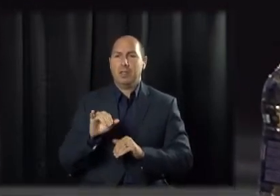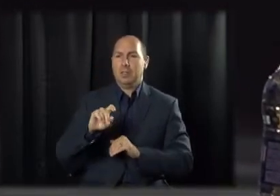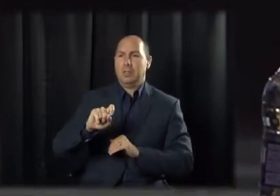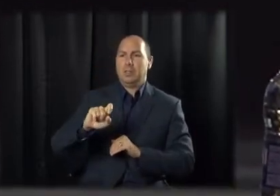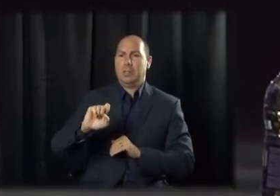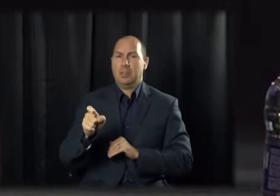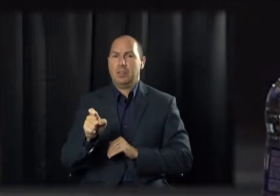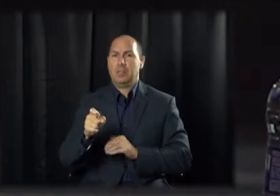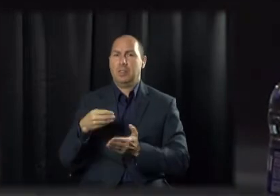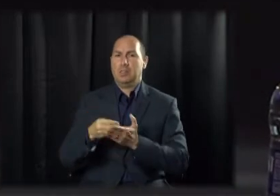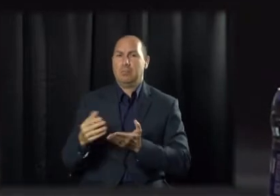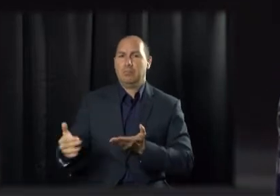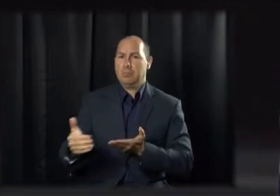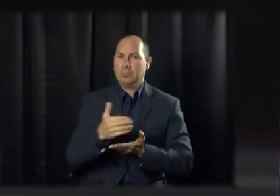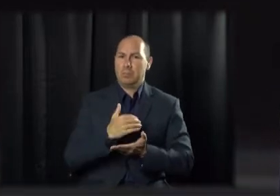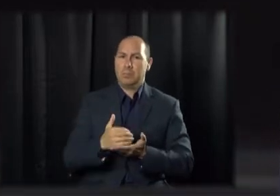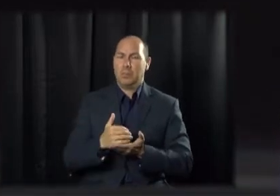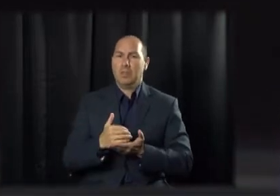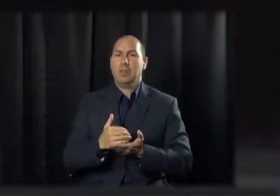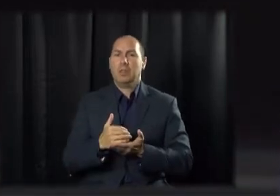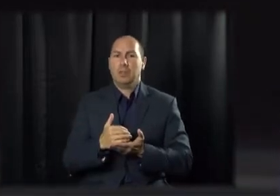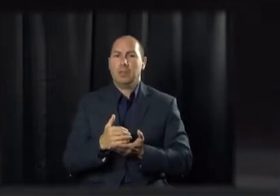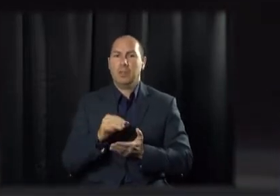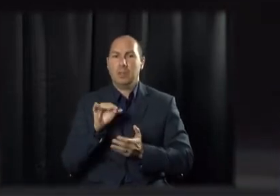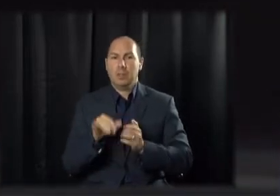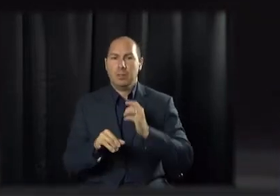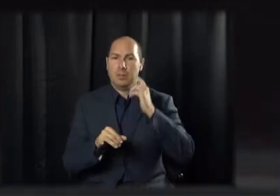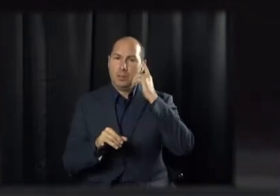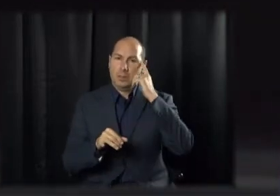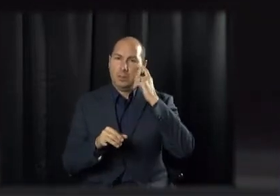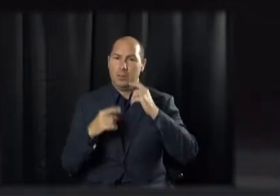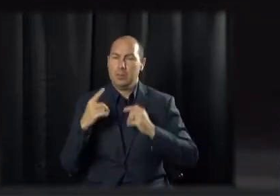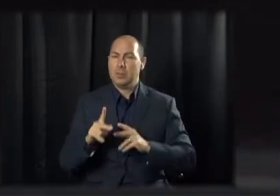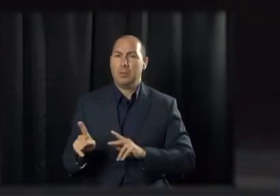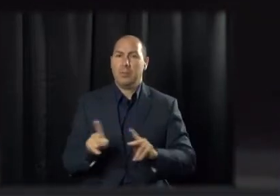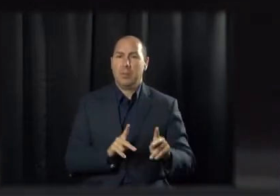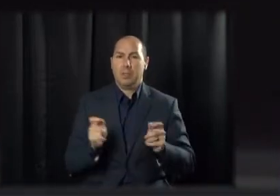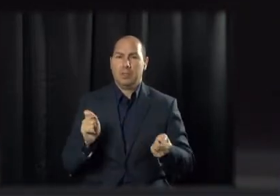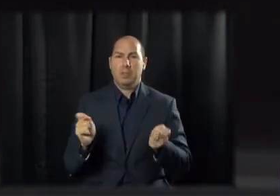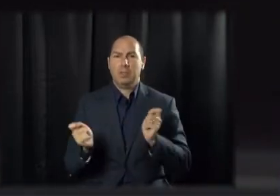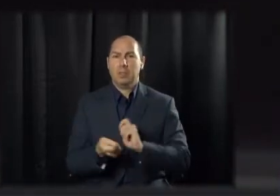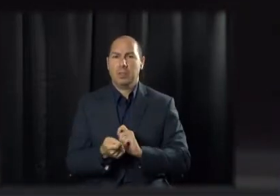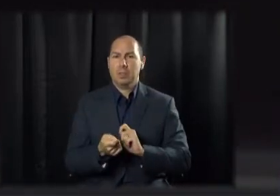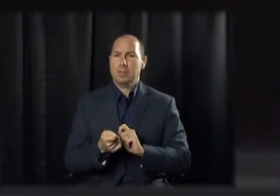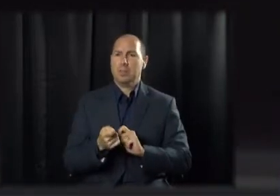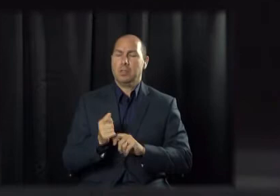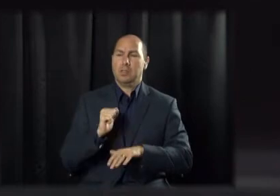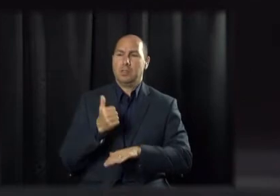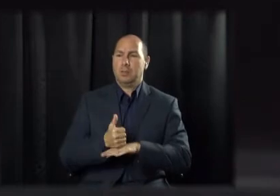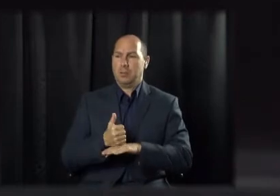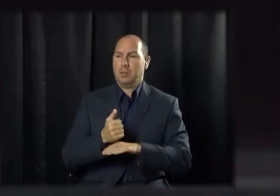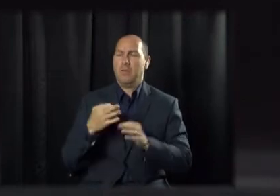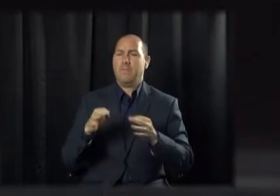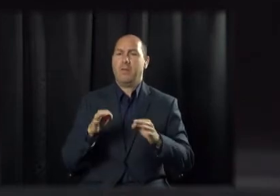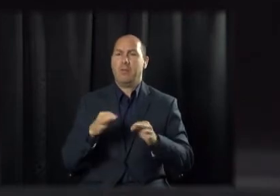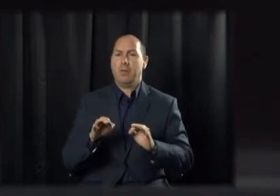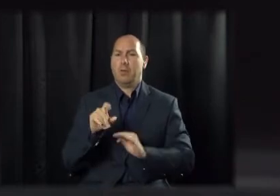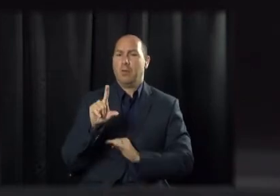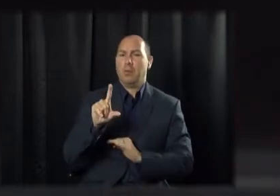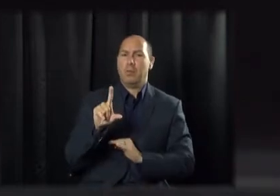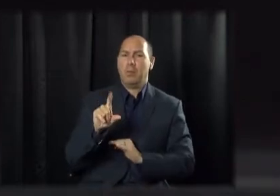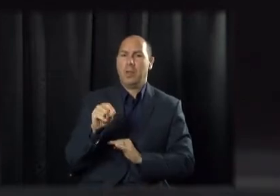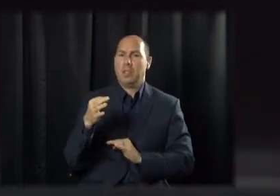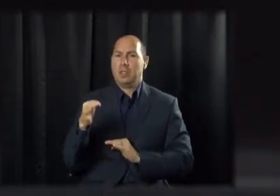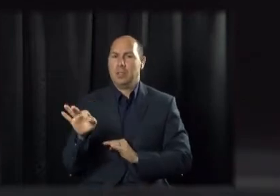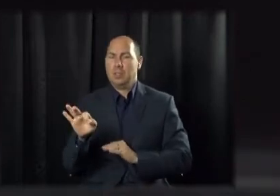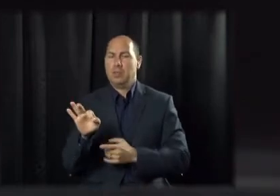service payments to Coffina bondholders pursuant to the plan of adjustment consummated in February of 2019. Coffina